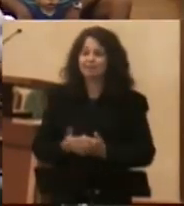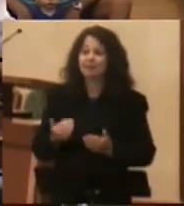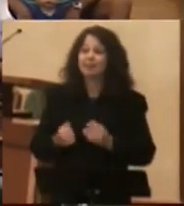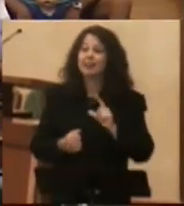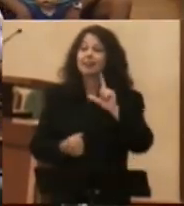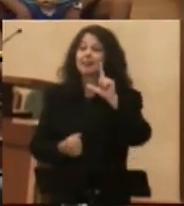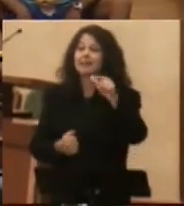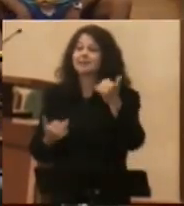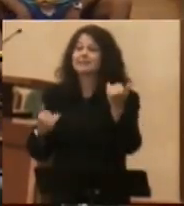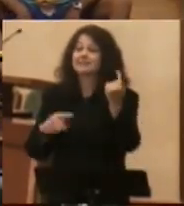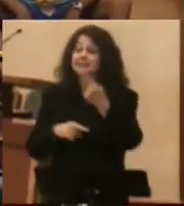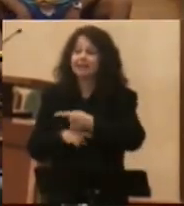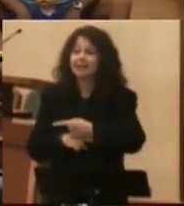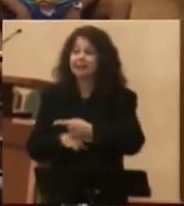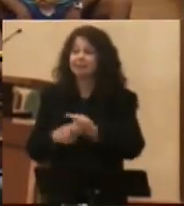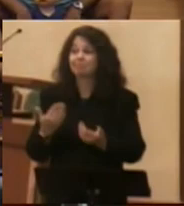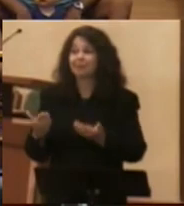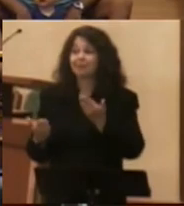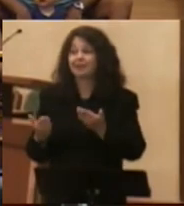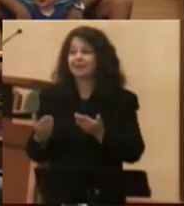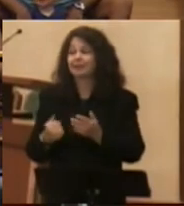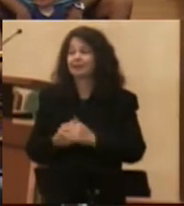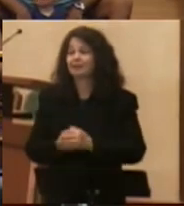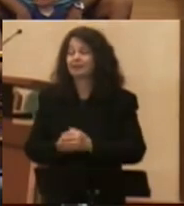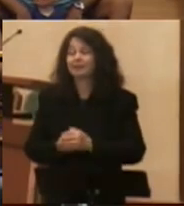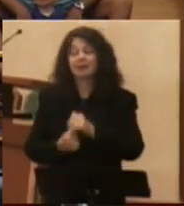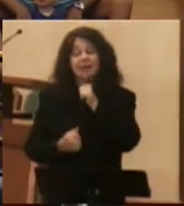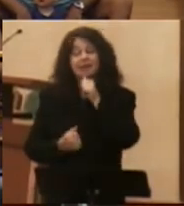it might not be quite so.